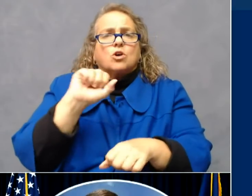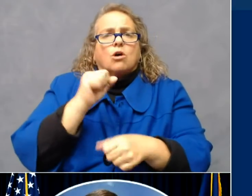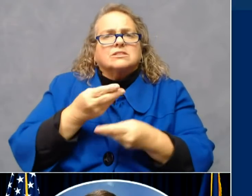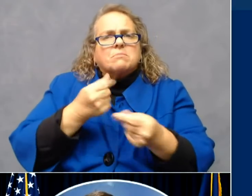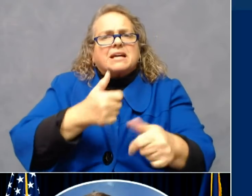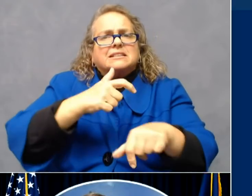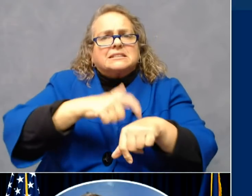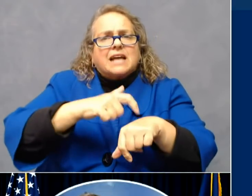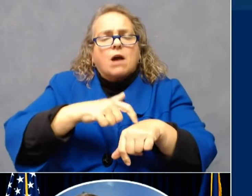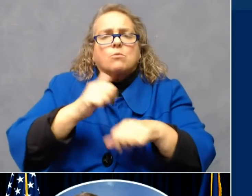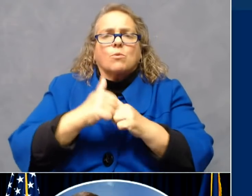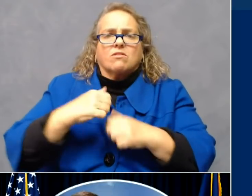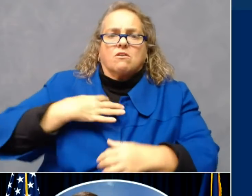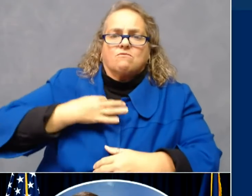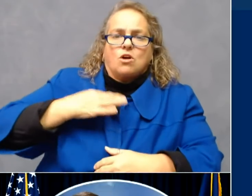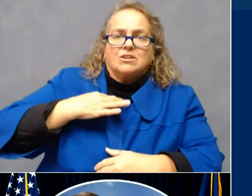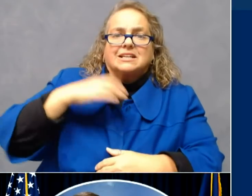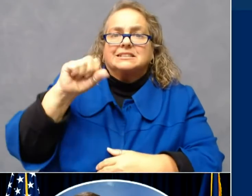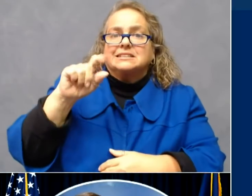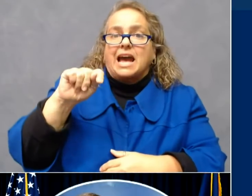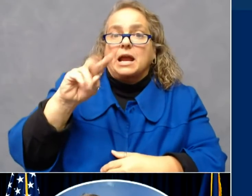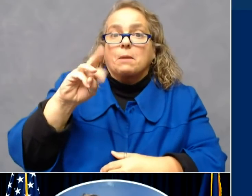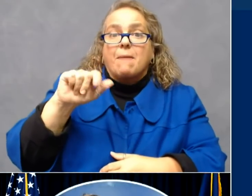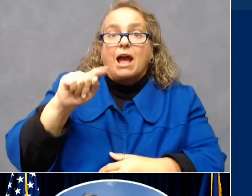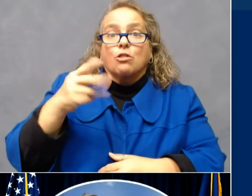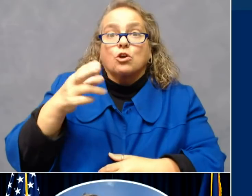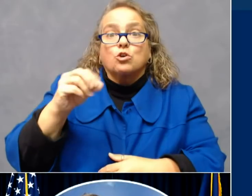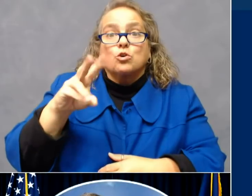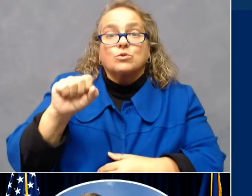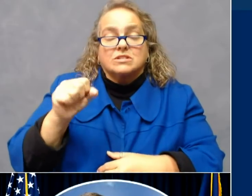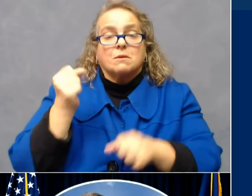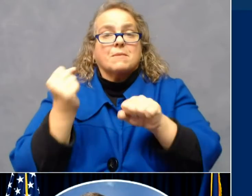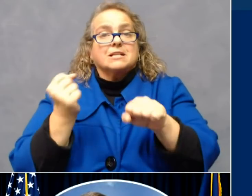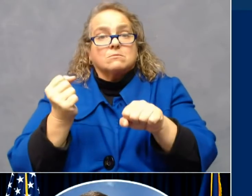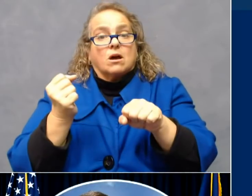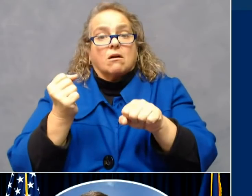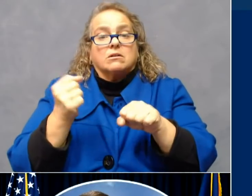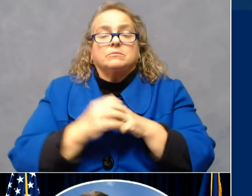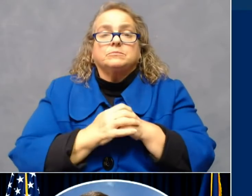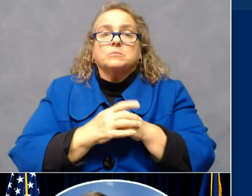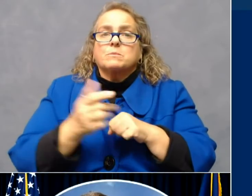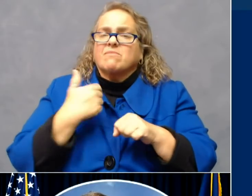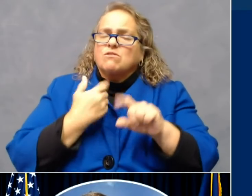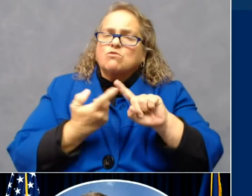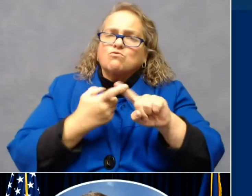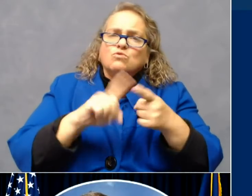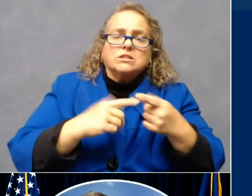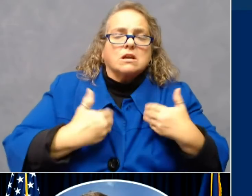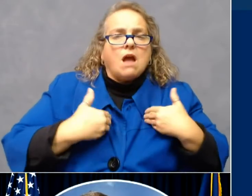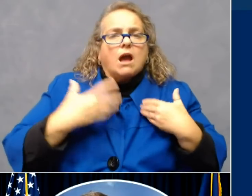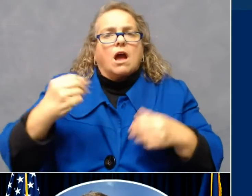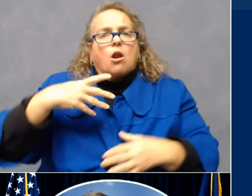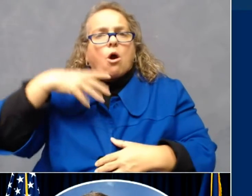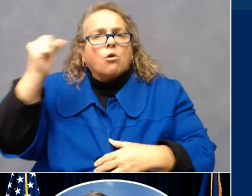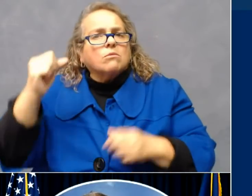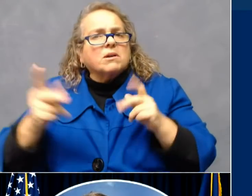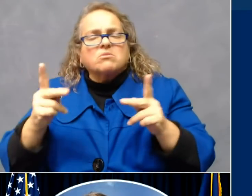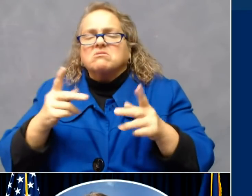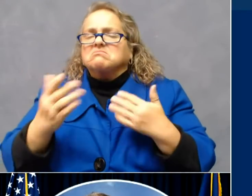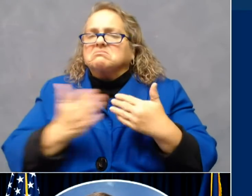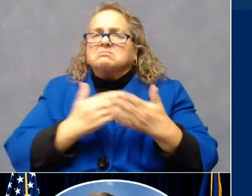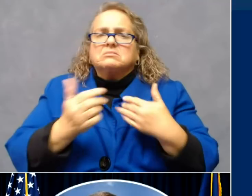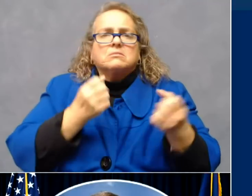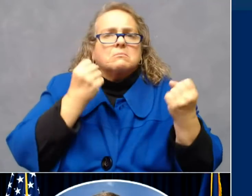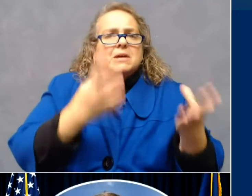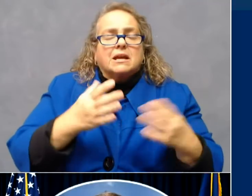Matthews Baseball League, where he made friends young and old, something his son Chris would miss seeing the most.